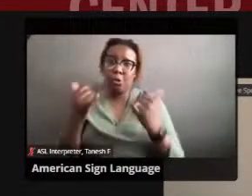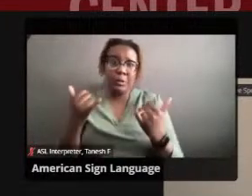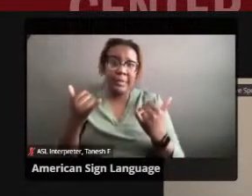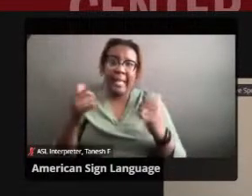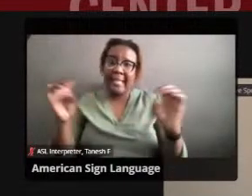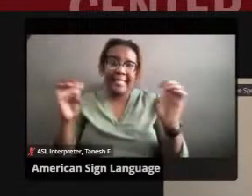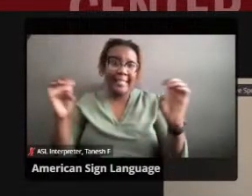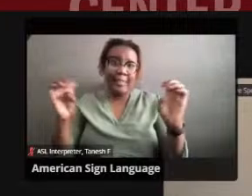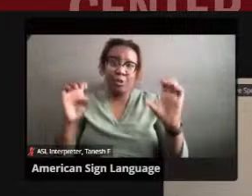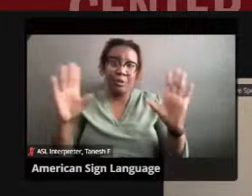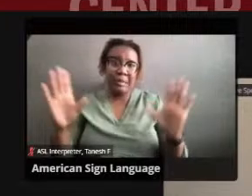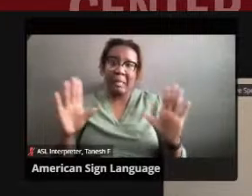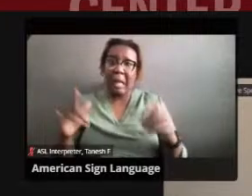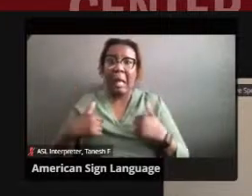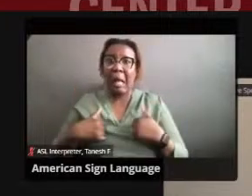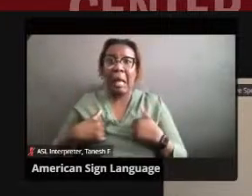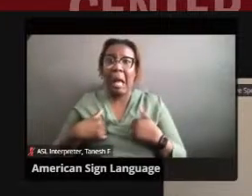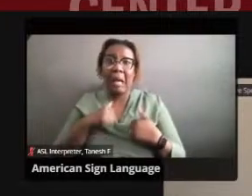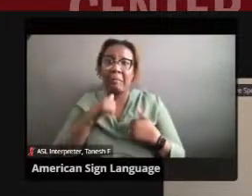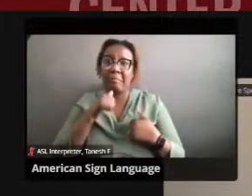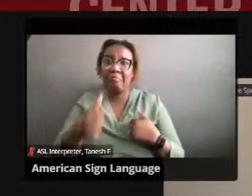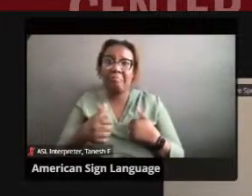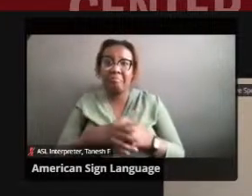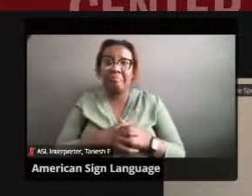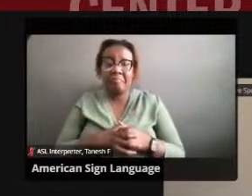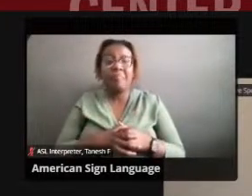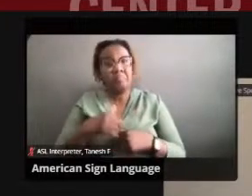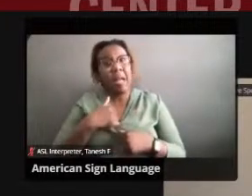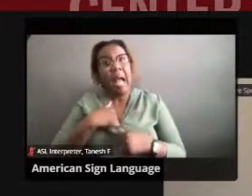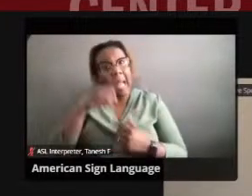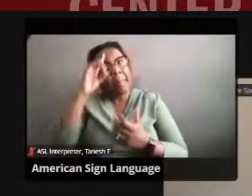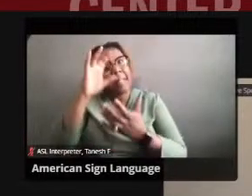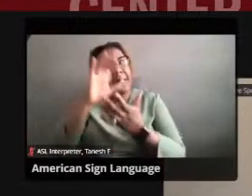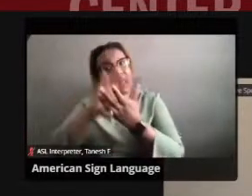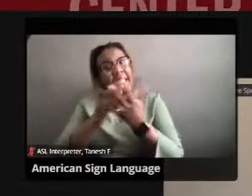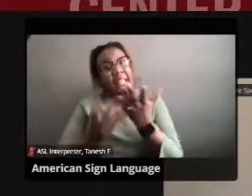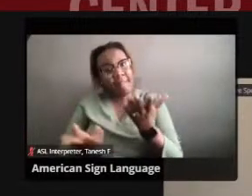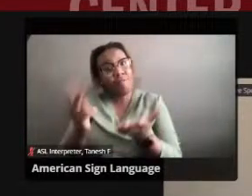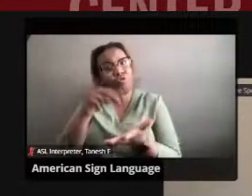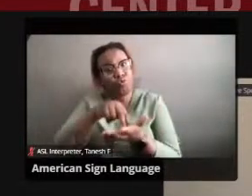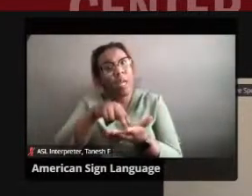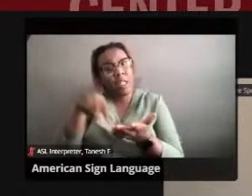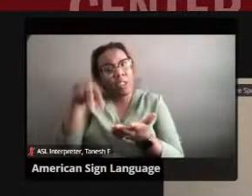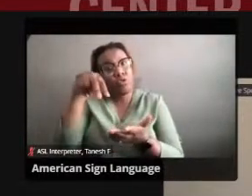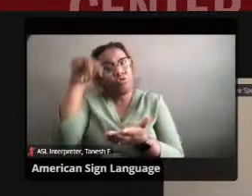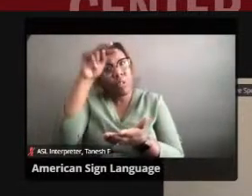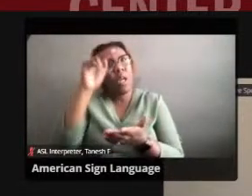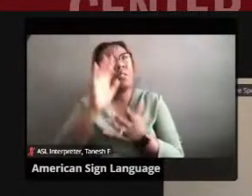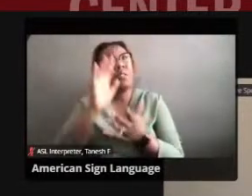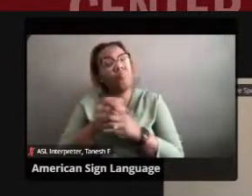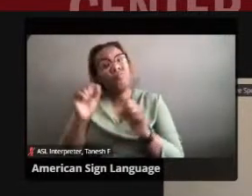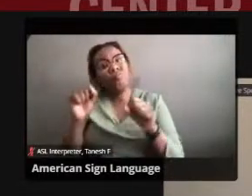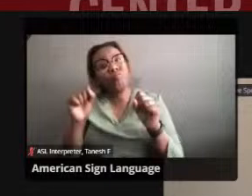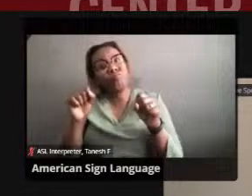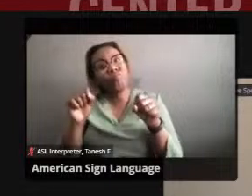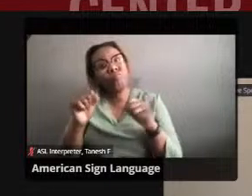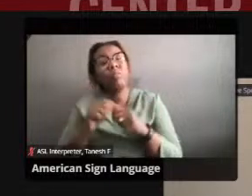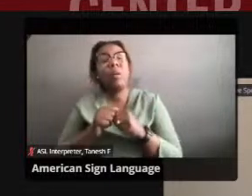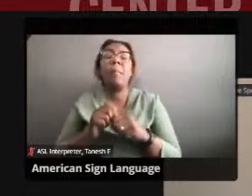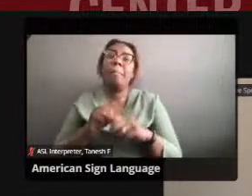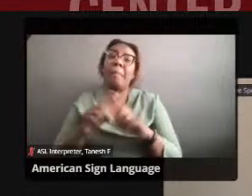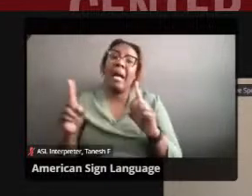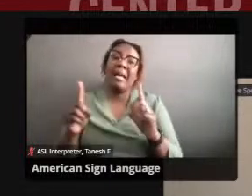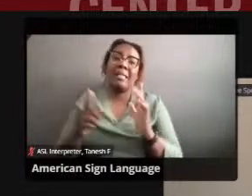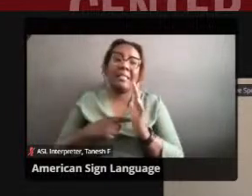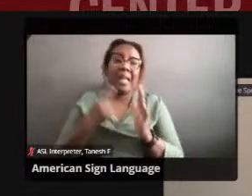I just didn't. Not because I don't believe in the resurrection and not because I'm not hopeful, but because sometimes